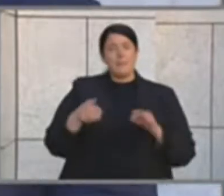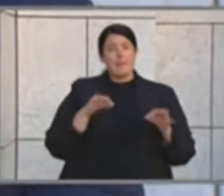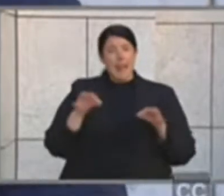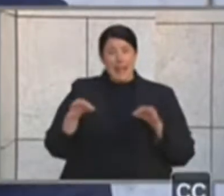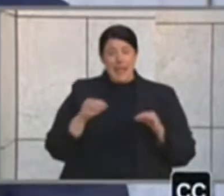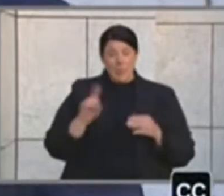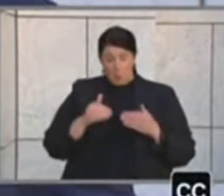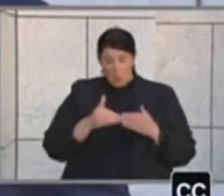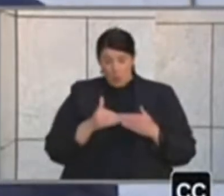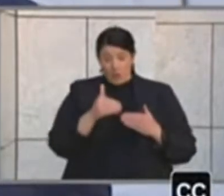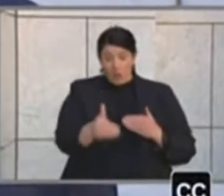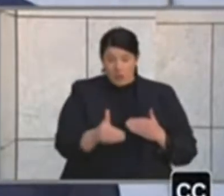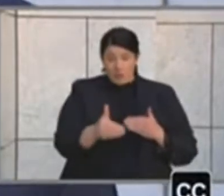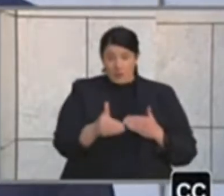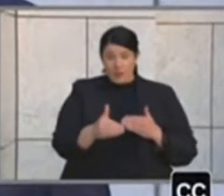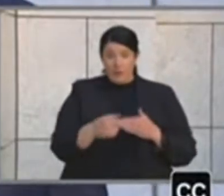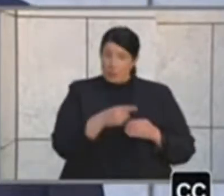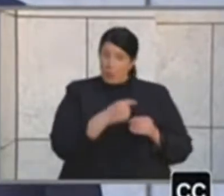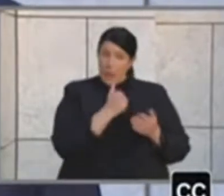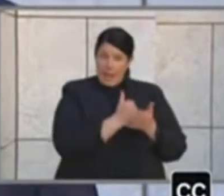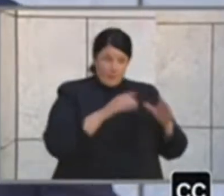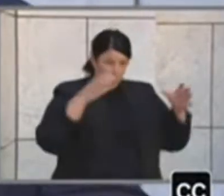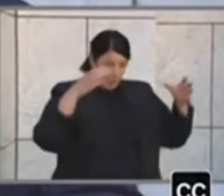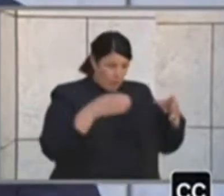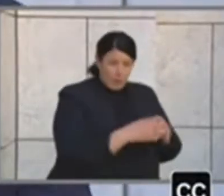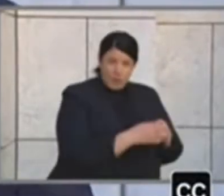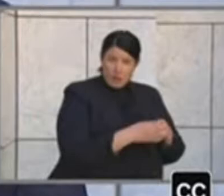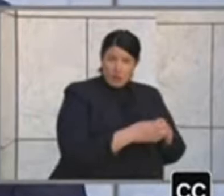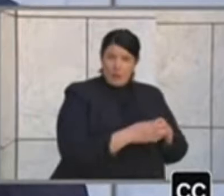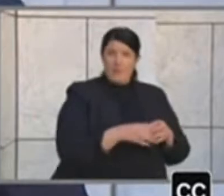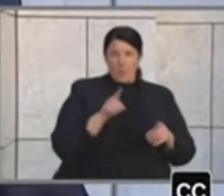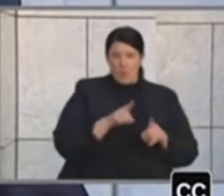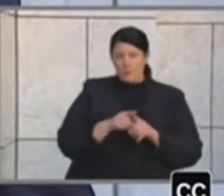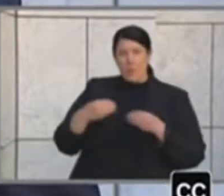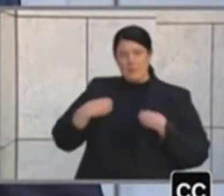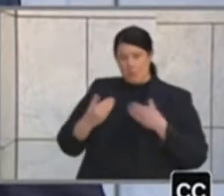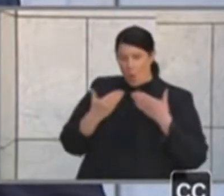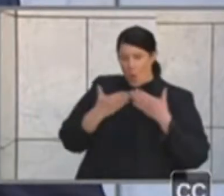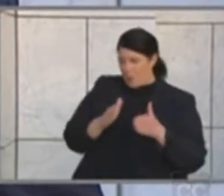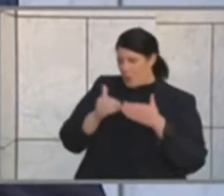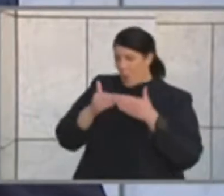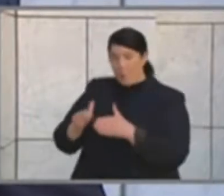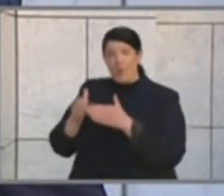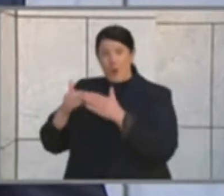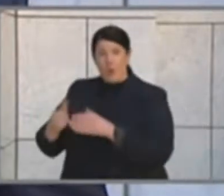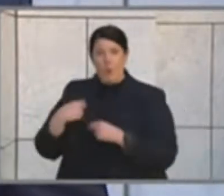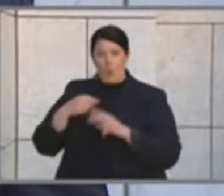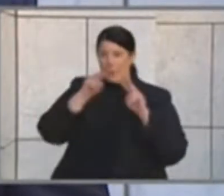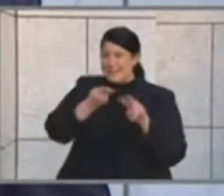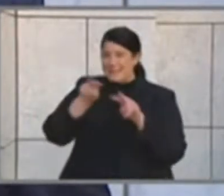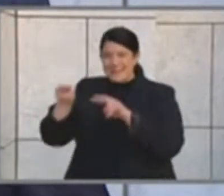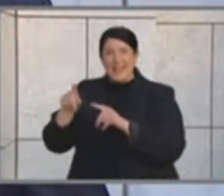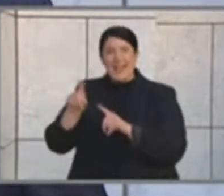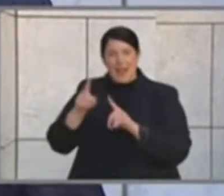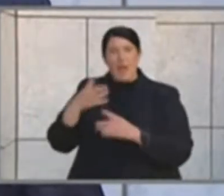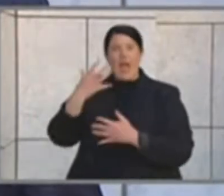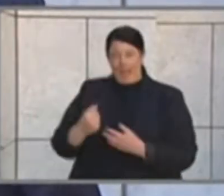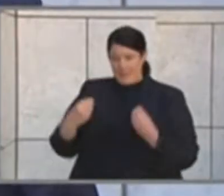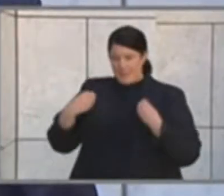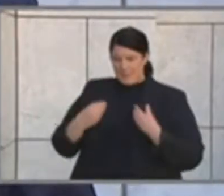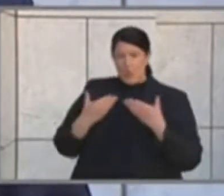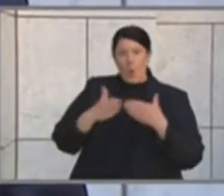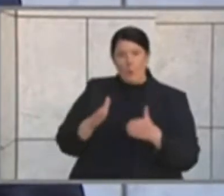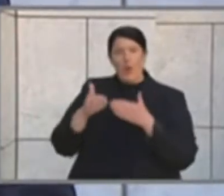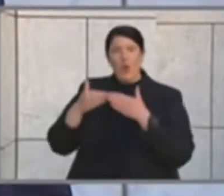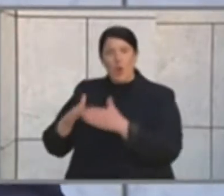is not just to have the supports and fight the virus, but to reopen our economy. And that is happening. A national